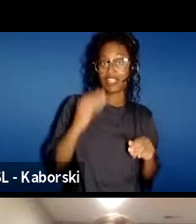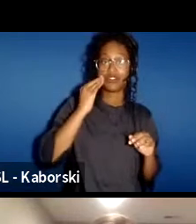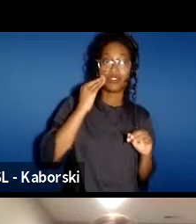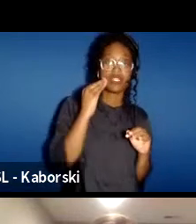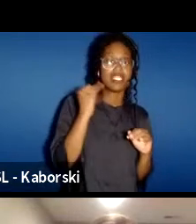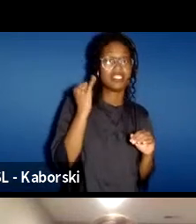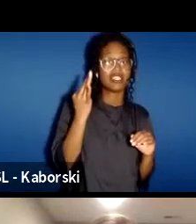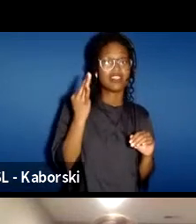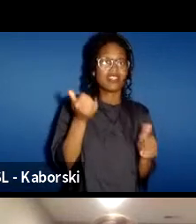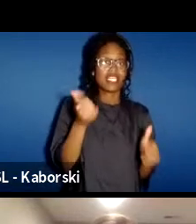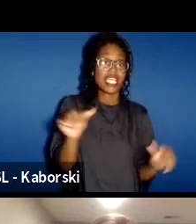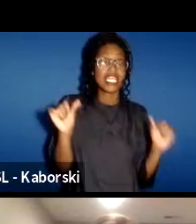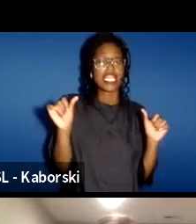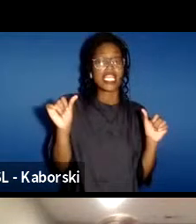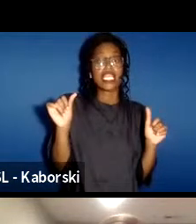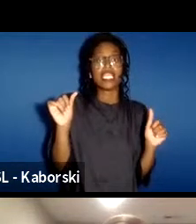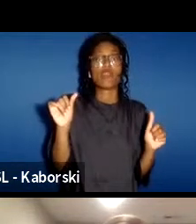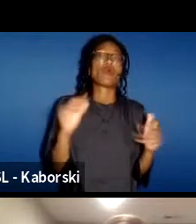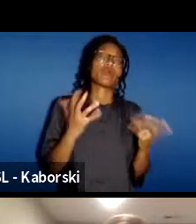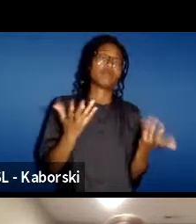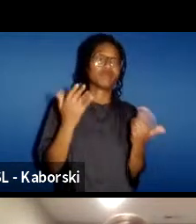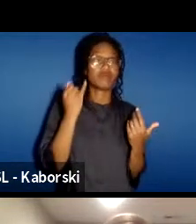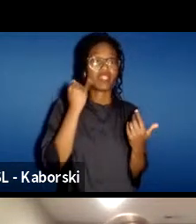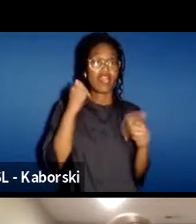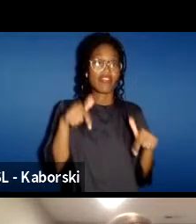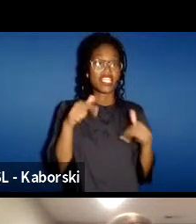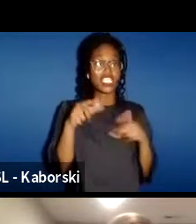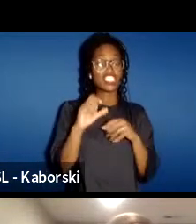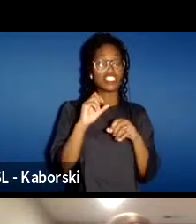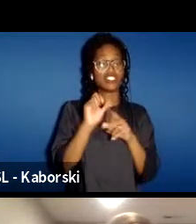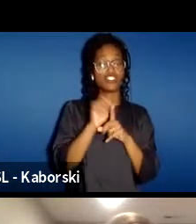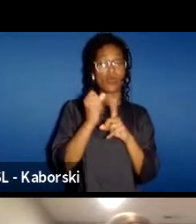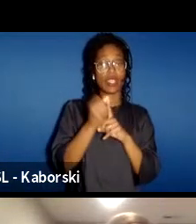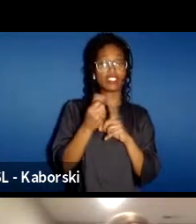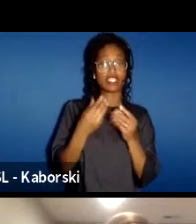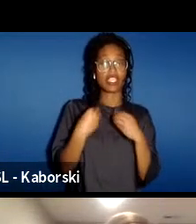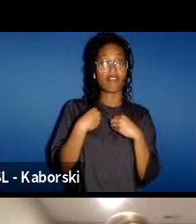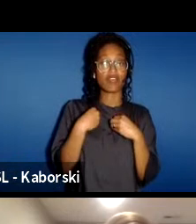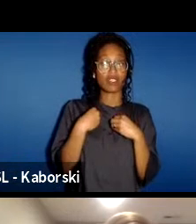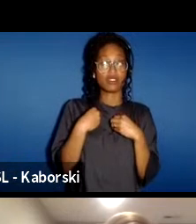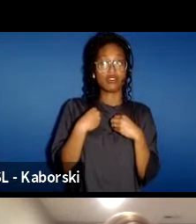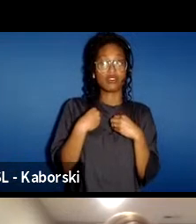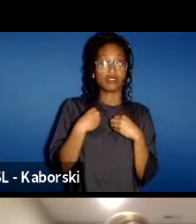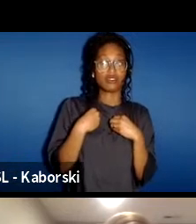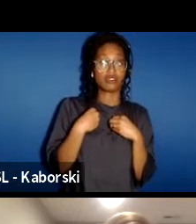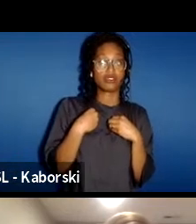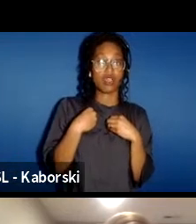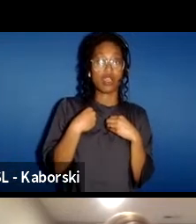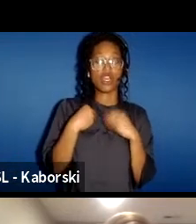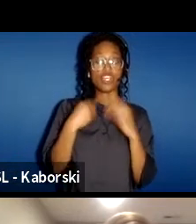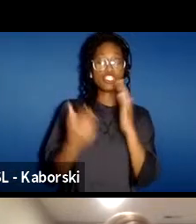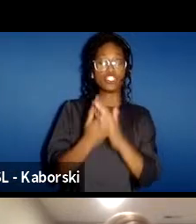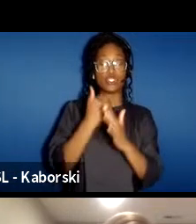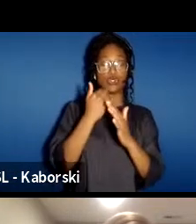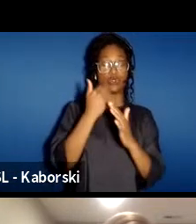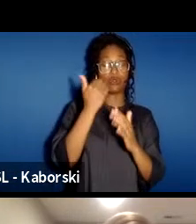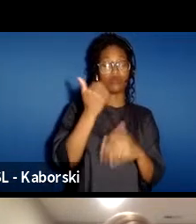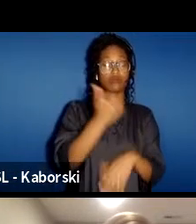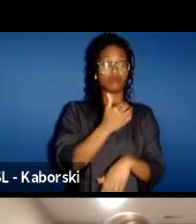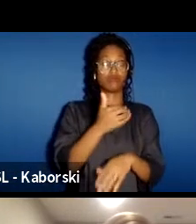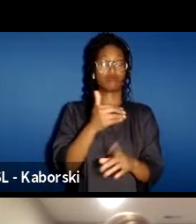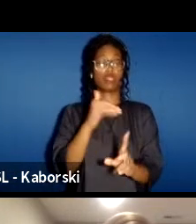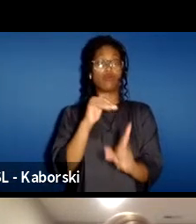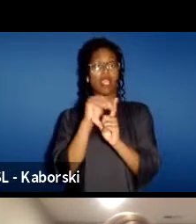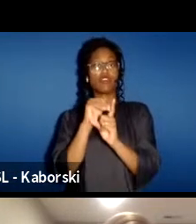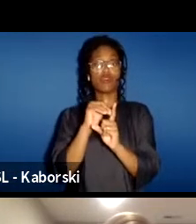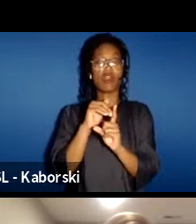if anything, this situation has reinforced the importance of brand, and that, it's a timeless kind of through